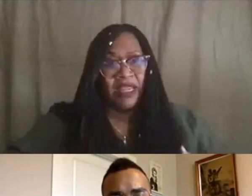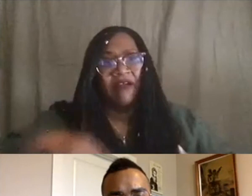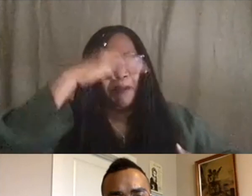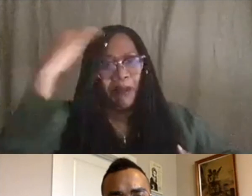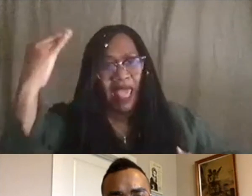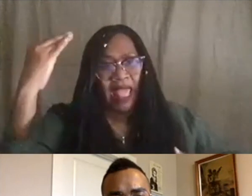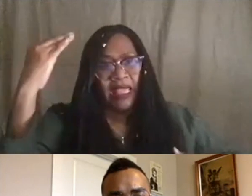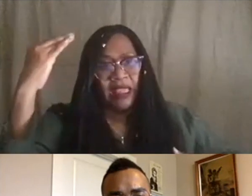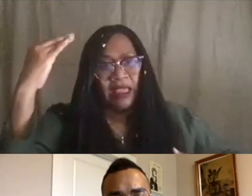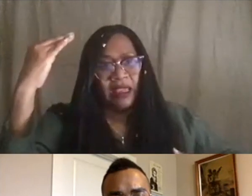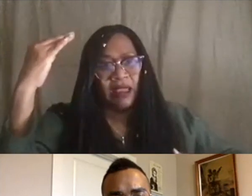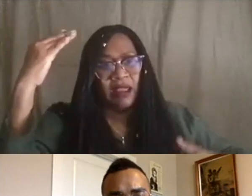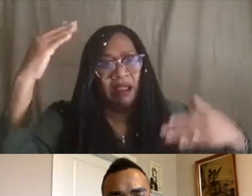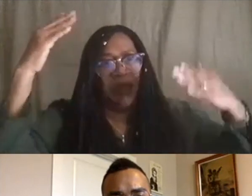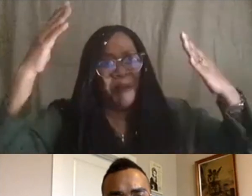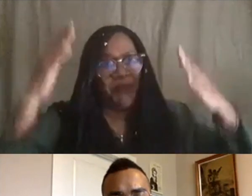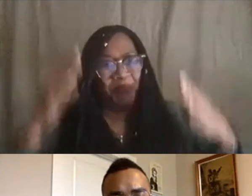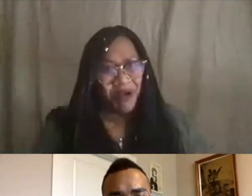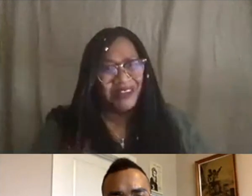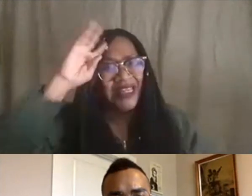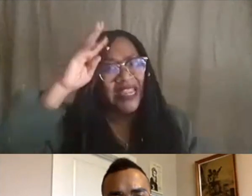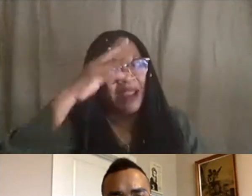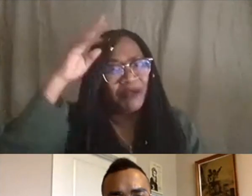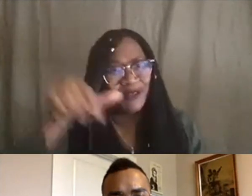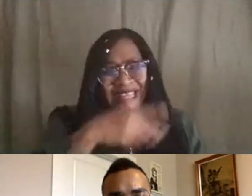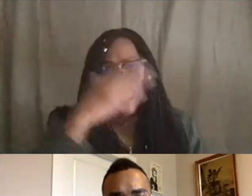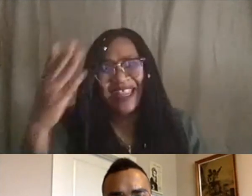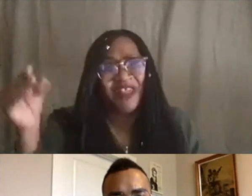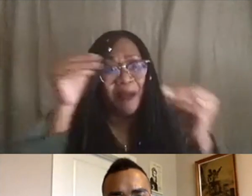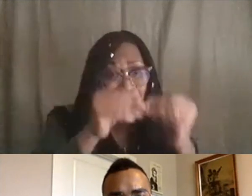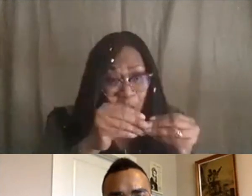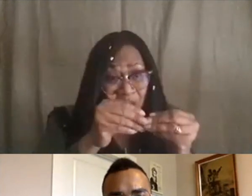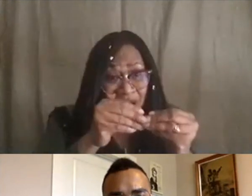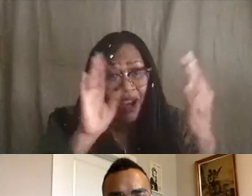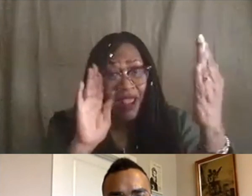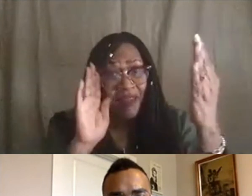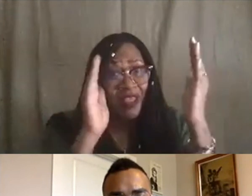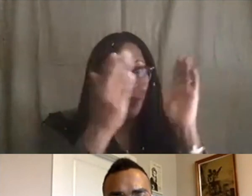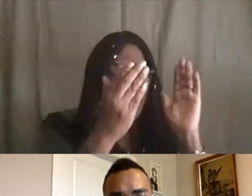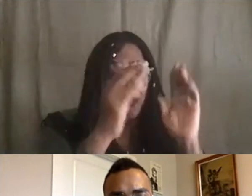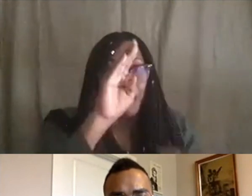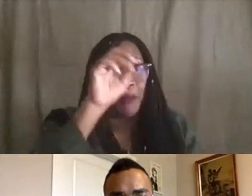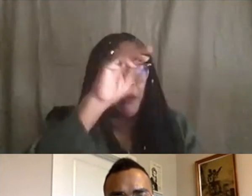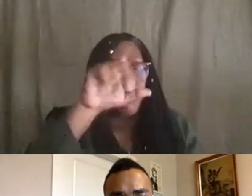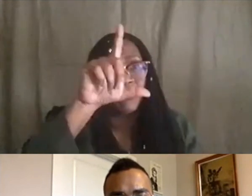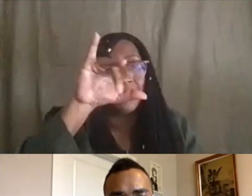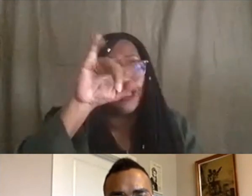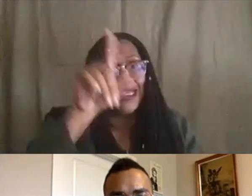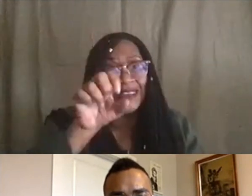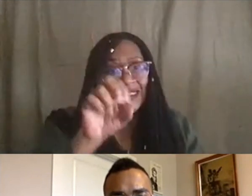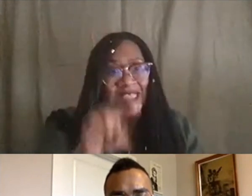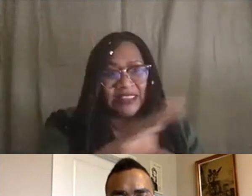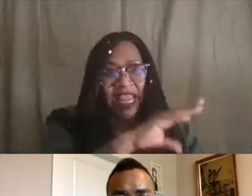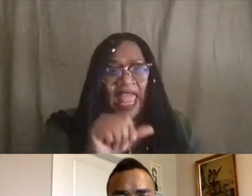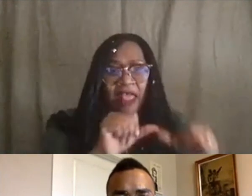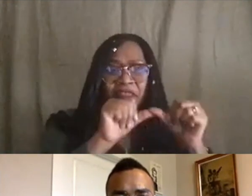can produce anything other than brutalization and violence in its recirculation, that the insistence